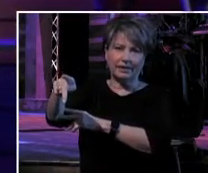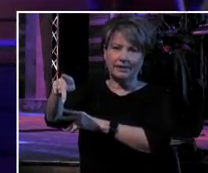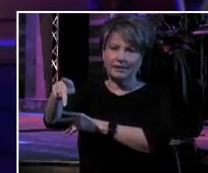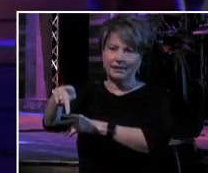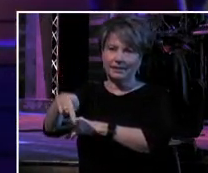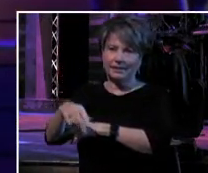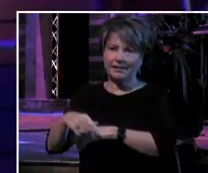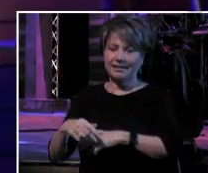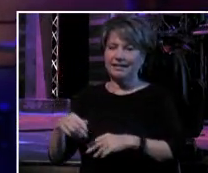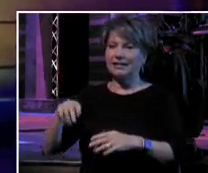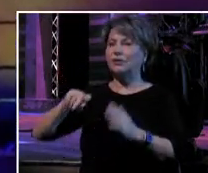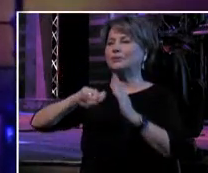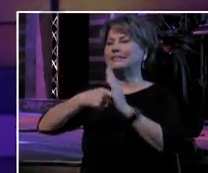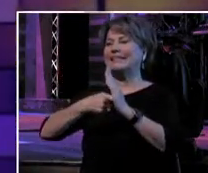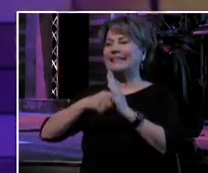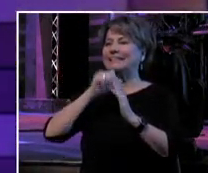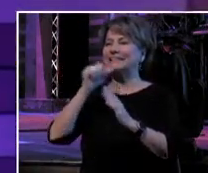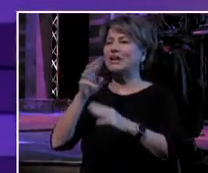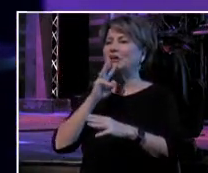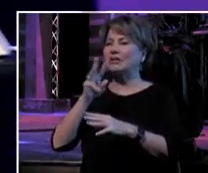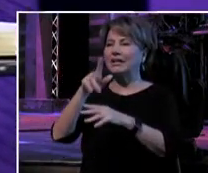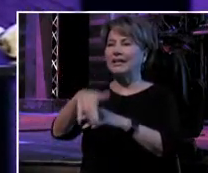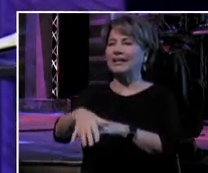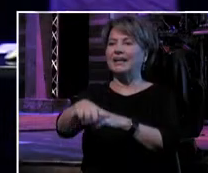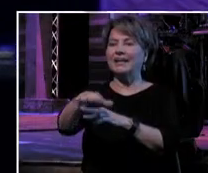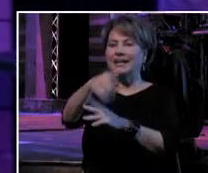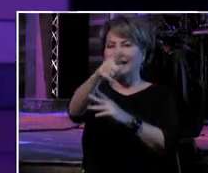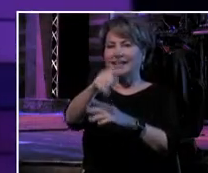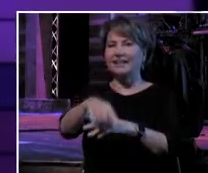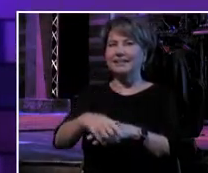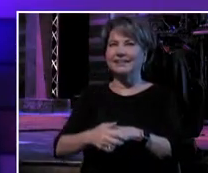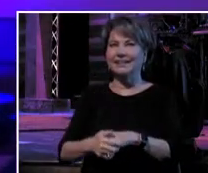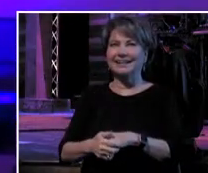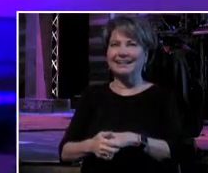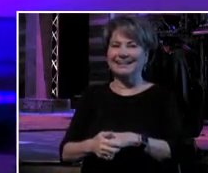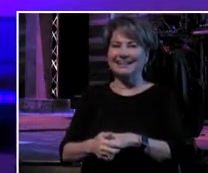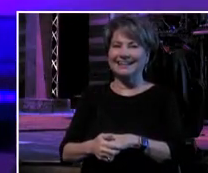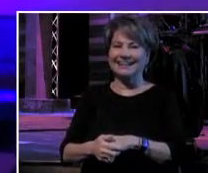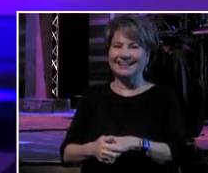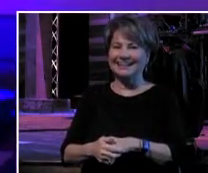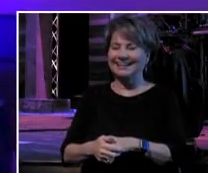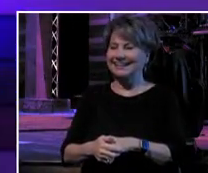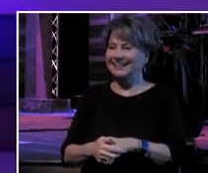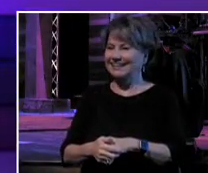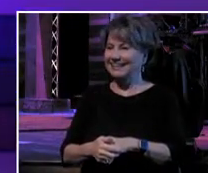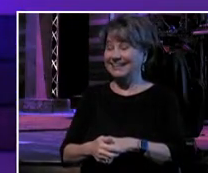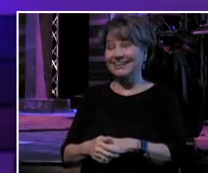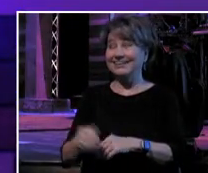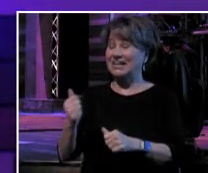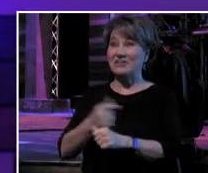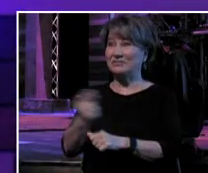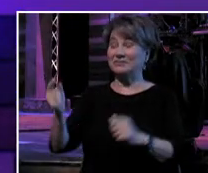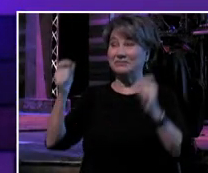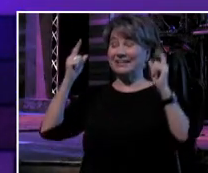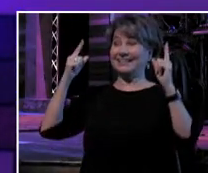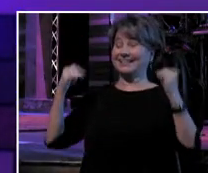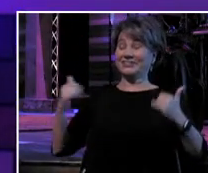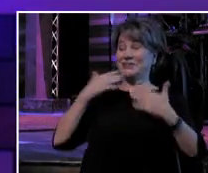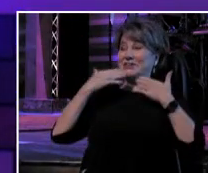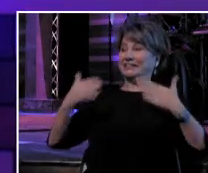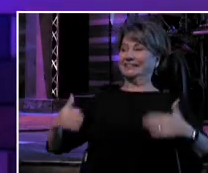All right. Oh, those are keys, not coffee. Okay, good. All right. Okay, everyone's awake now. Good. All right.